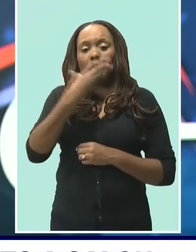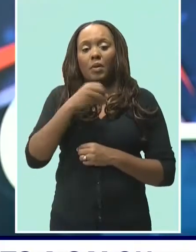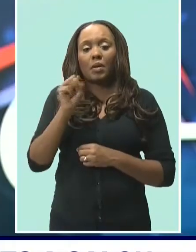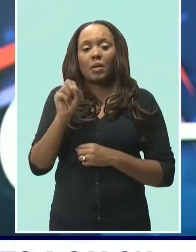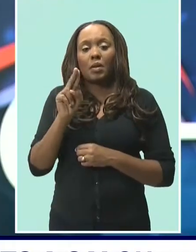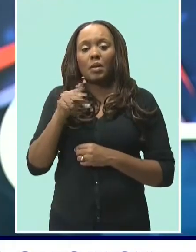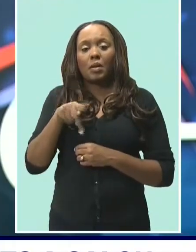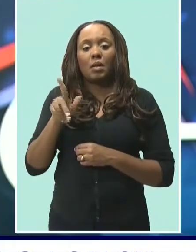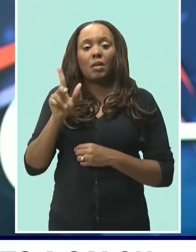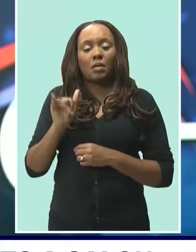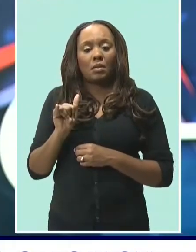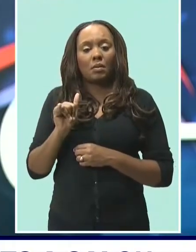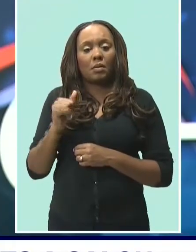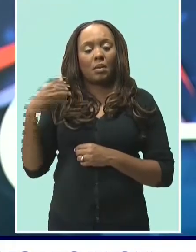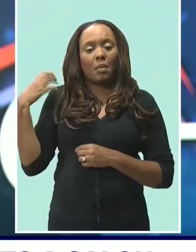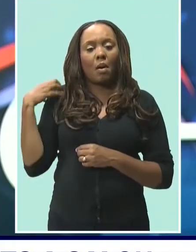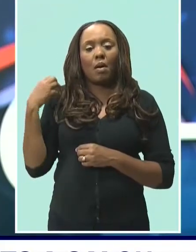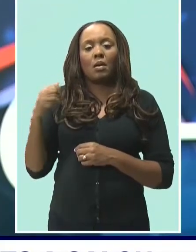education sector.